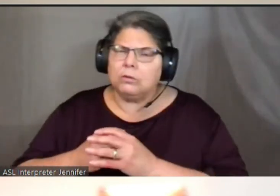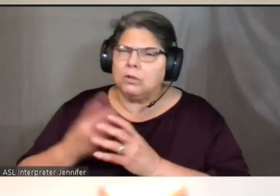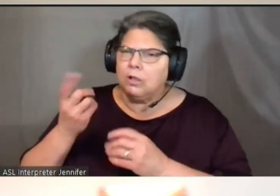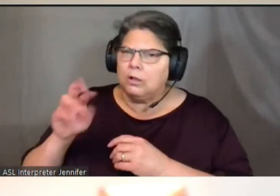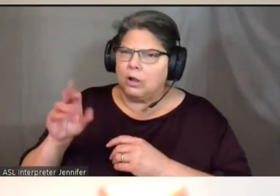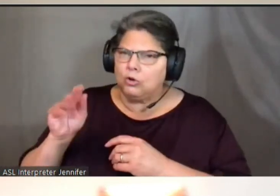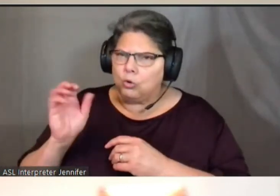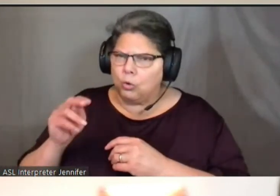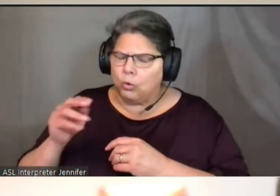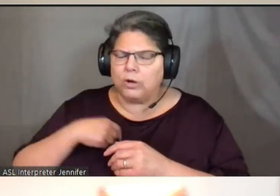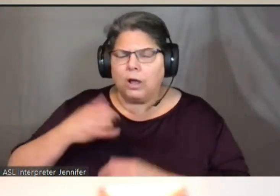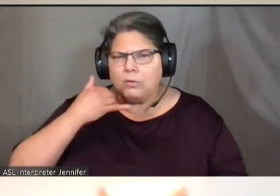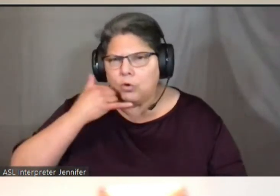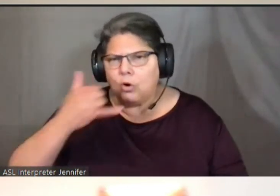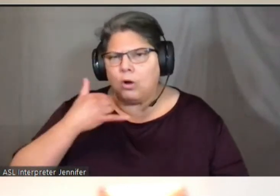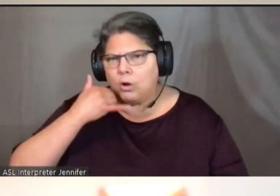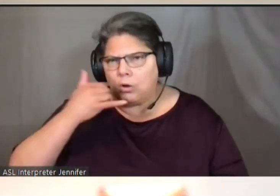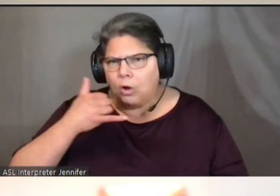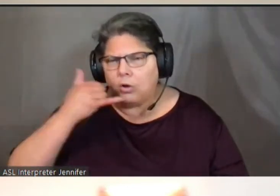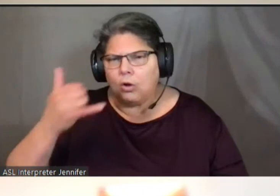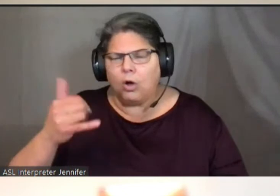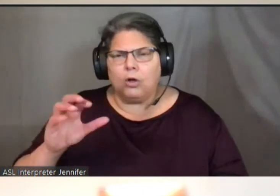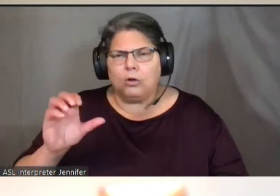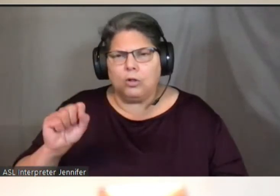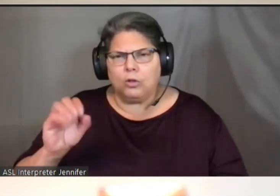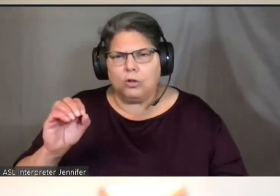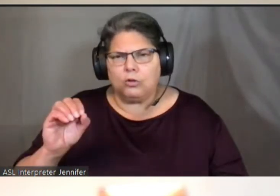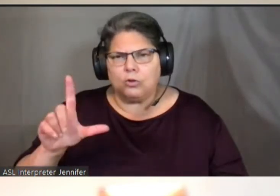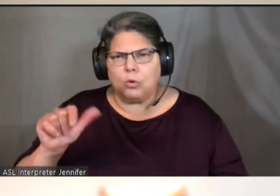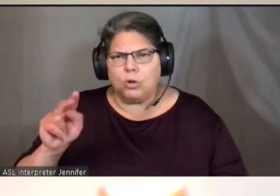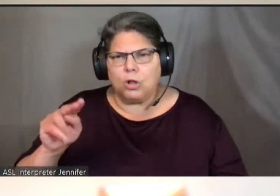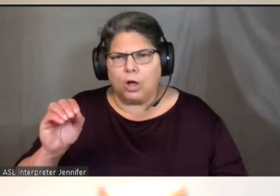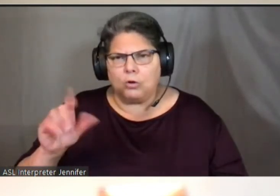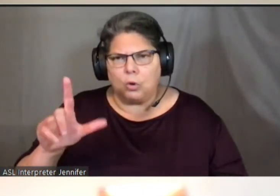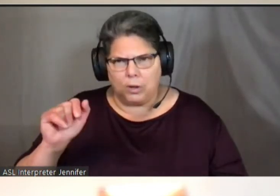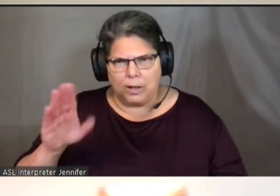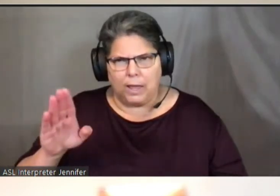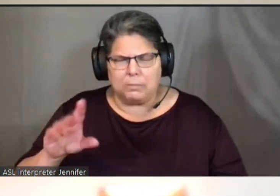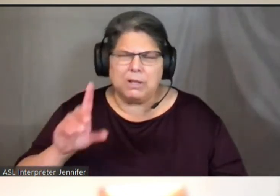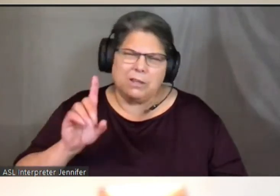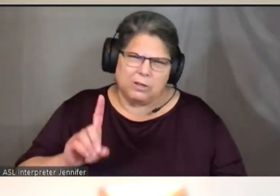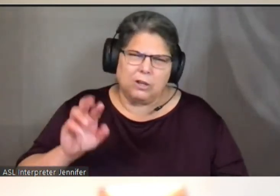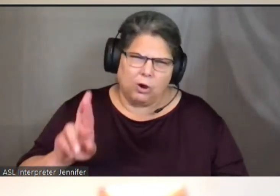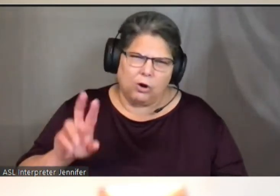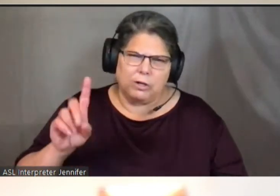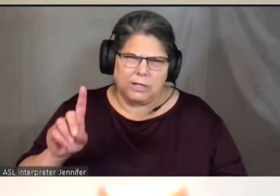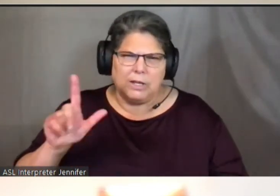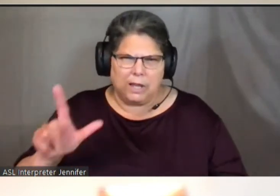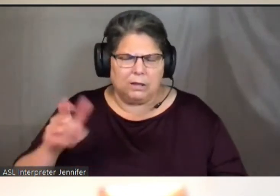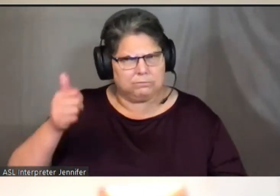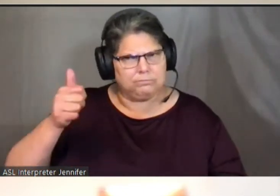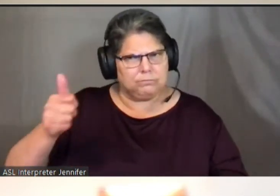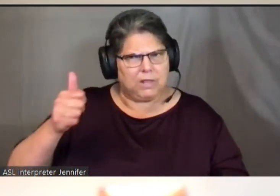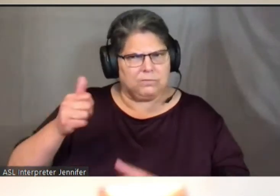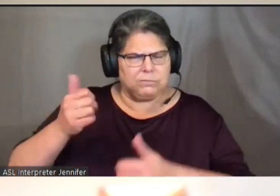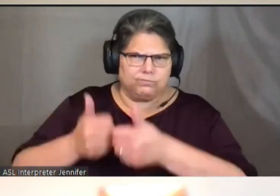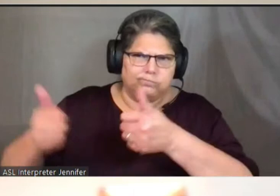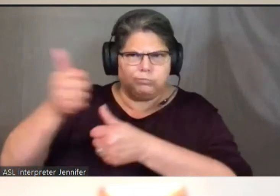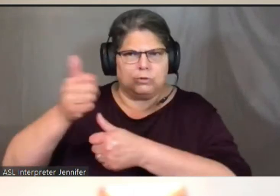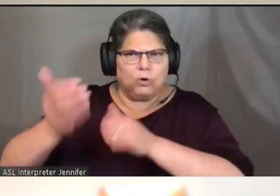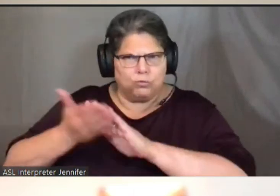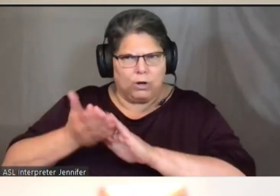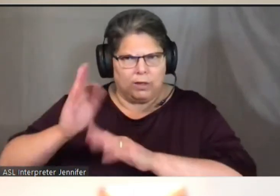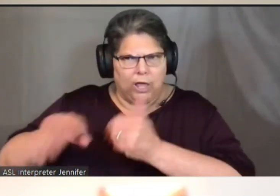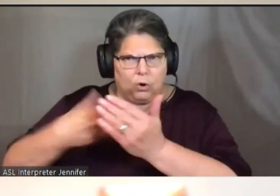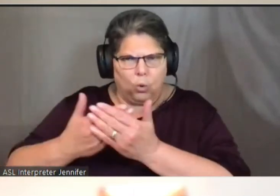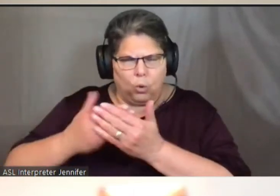Solano lab, to VRDL, which is the major lab that has been doing the whole genome testing, and to